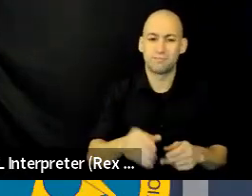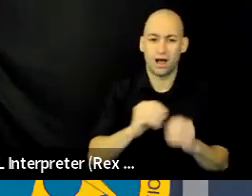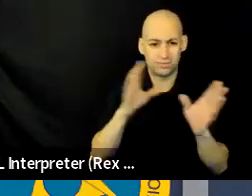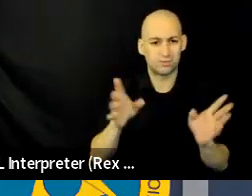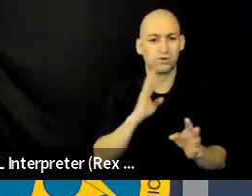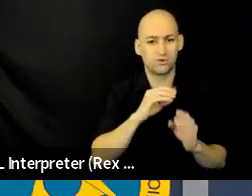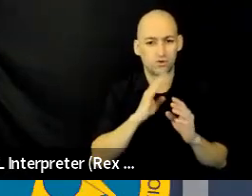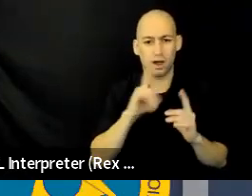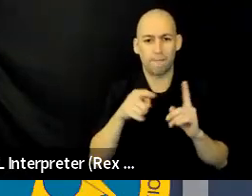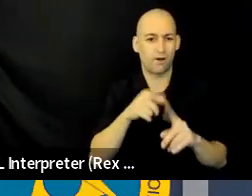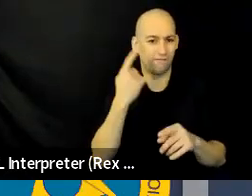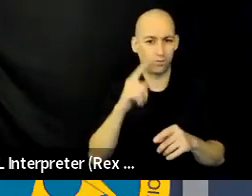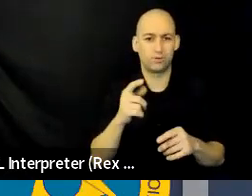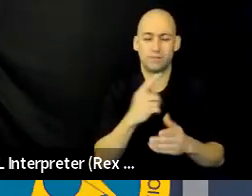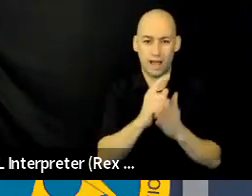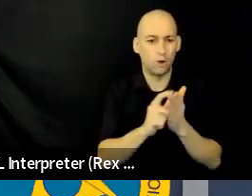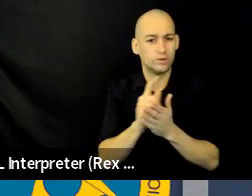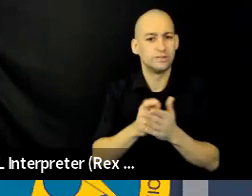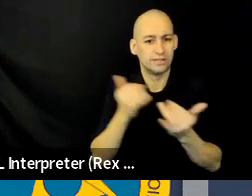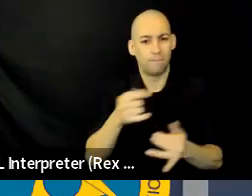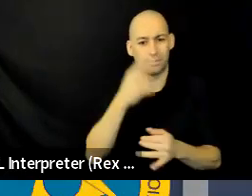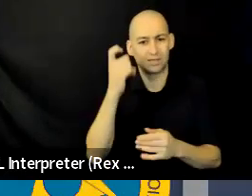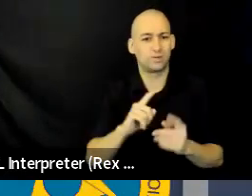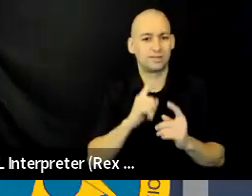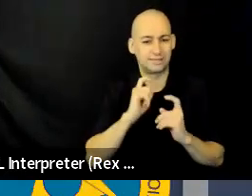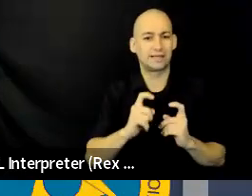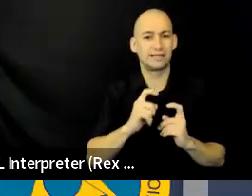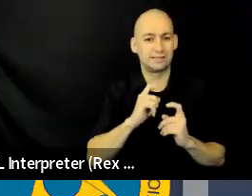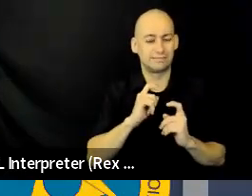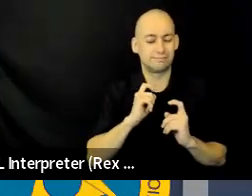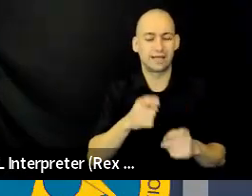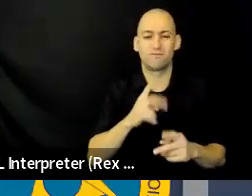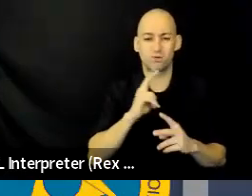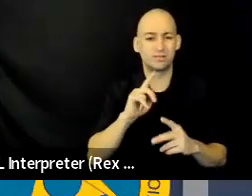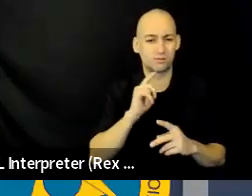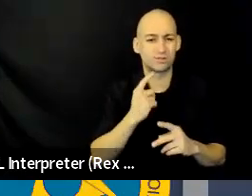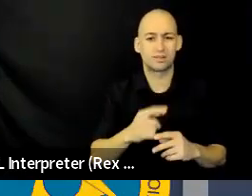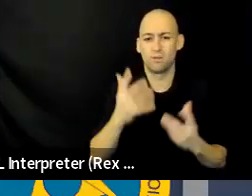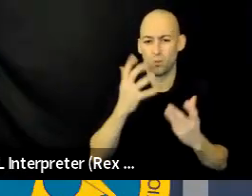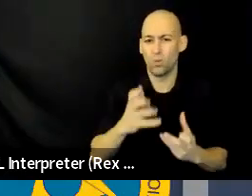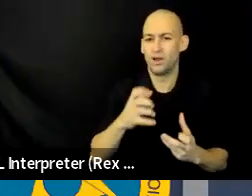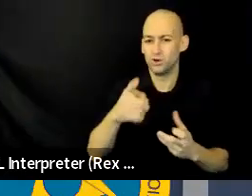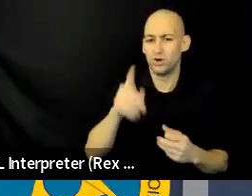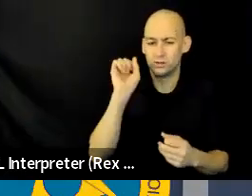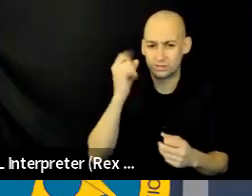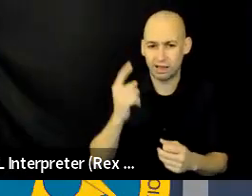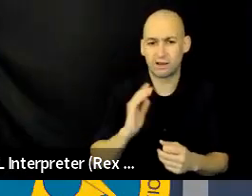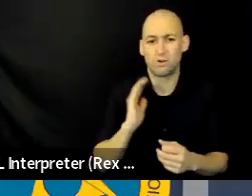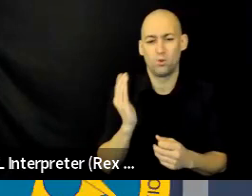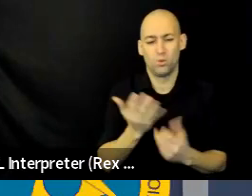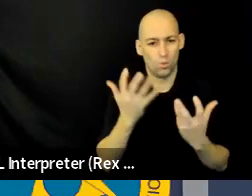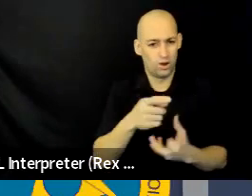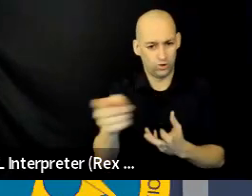this for quite a few hours now because we do take it seriously, and we do understand, and we do want you to come to an